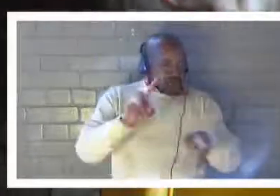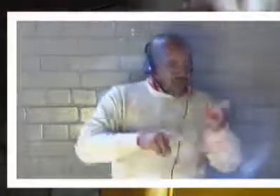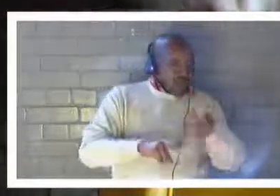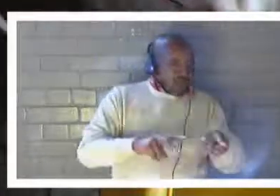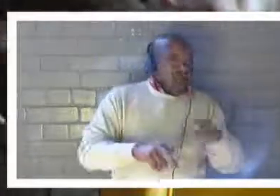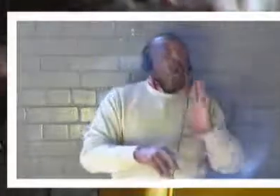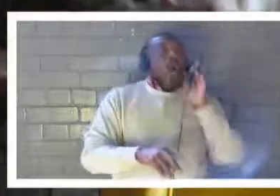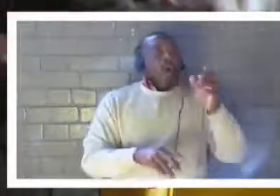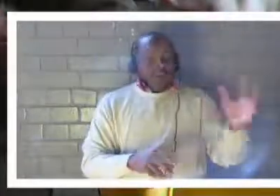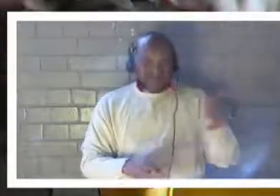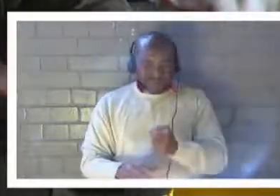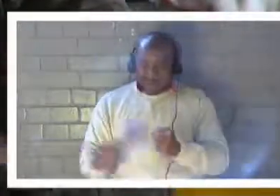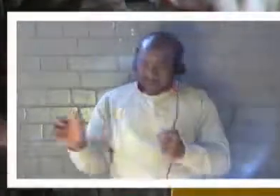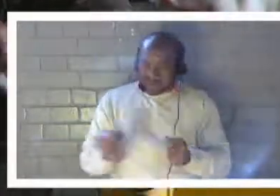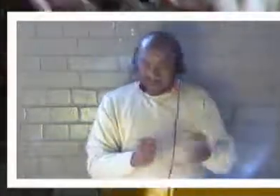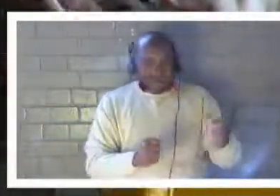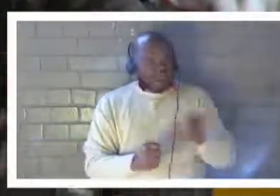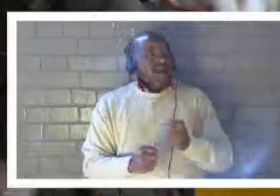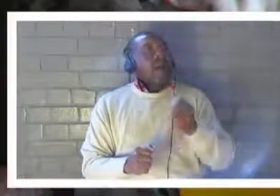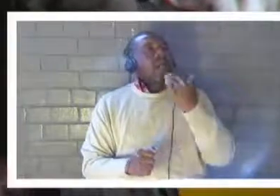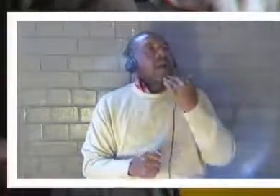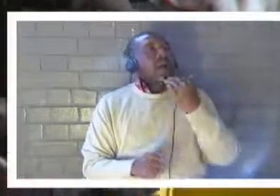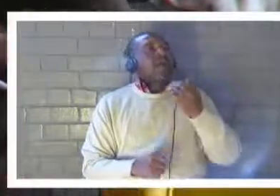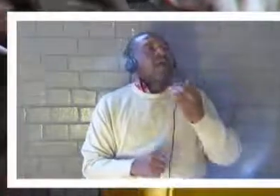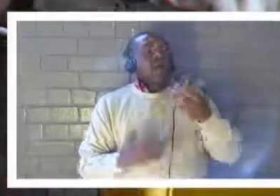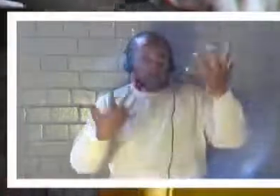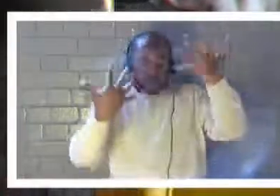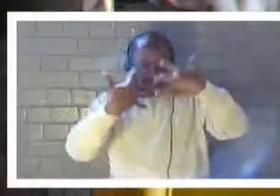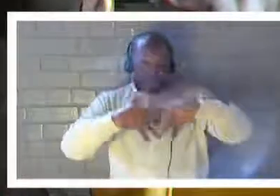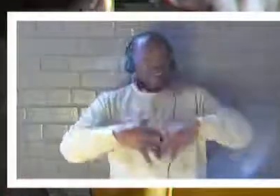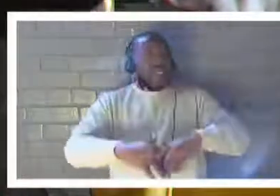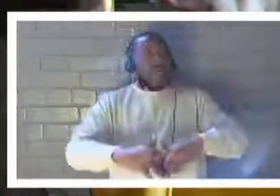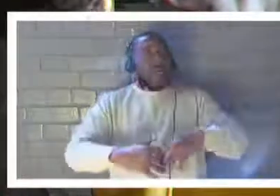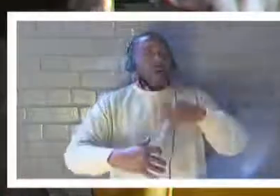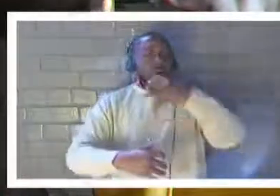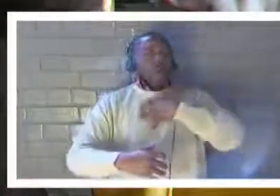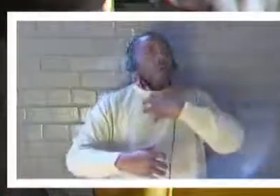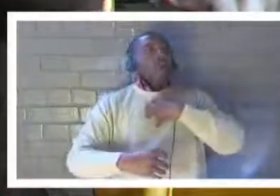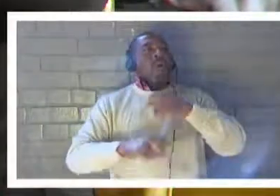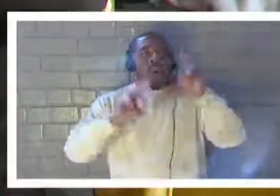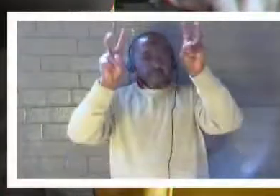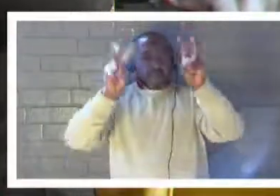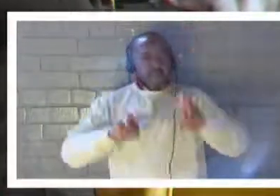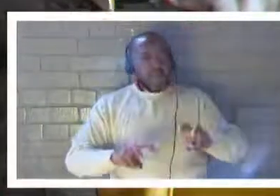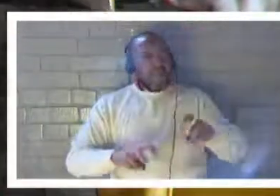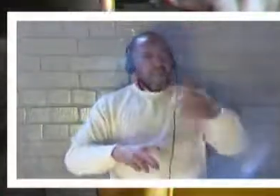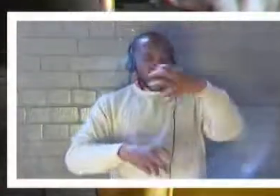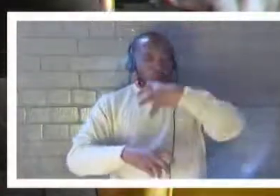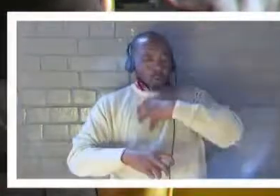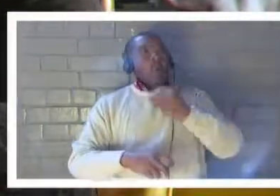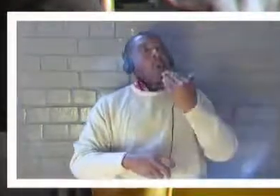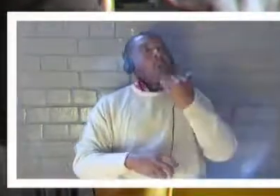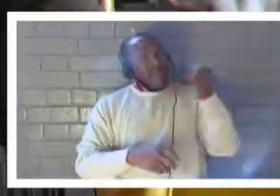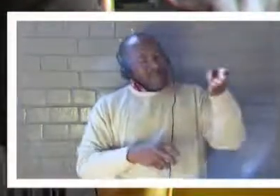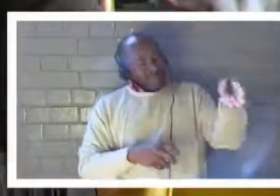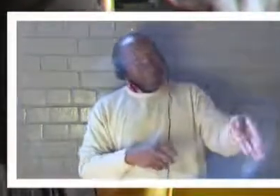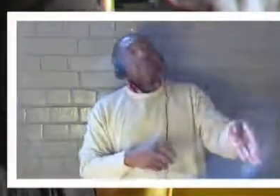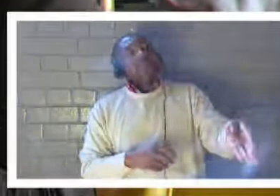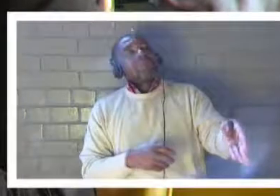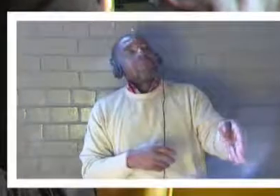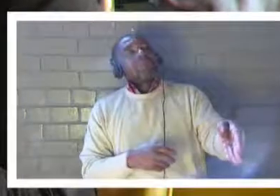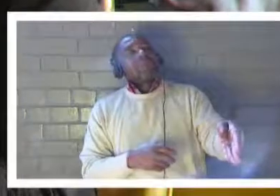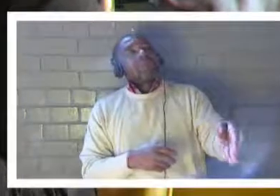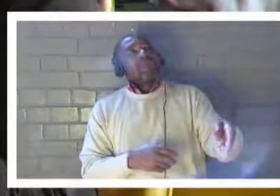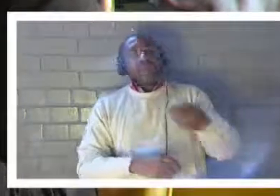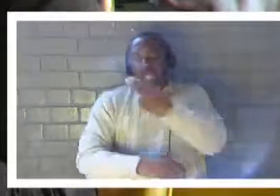own internal plumbing electrician, and we have our FMU team within the institution that will assist a